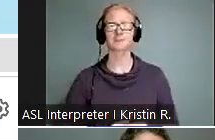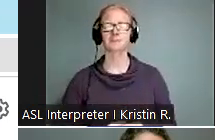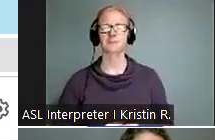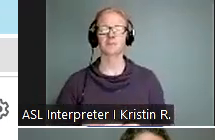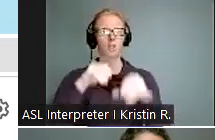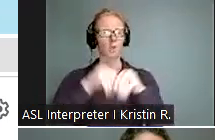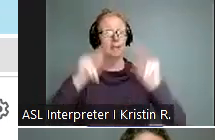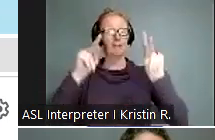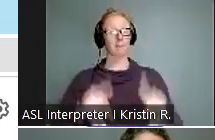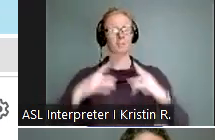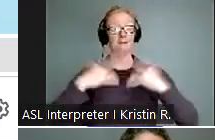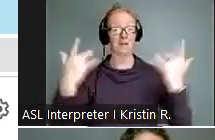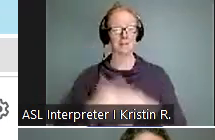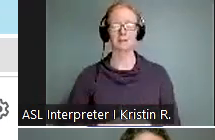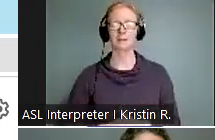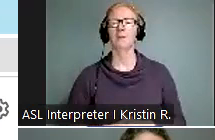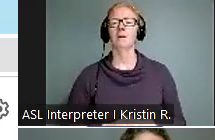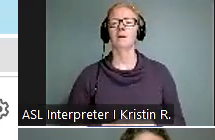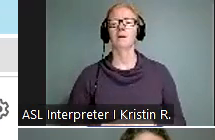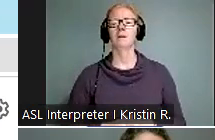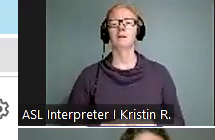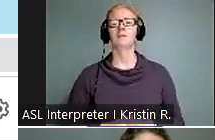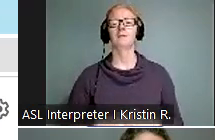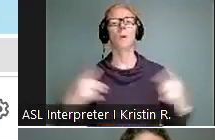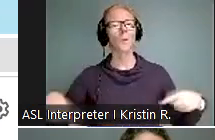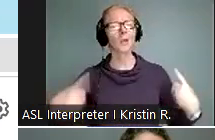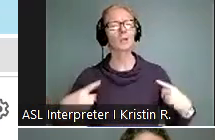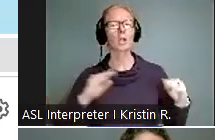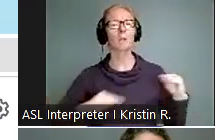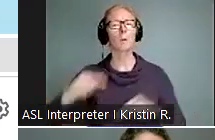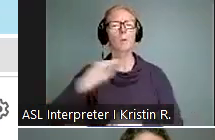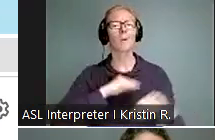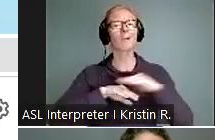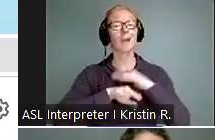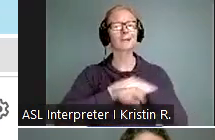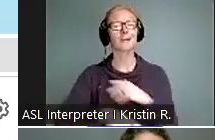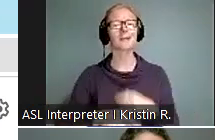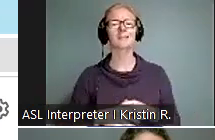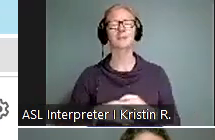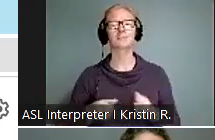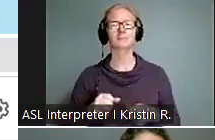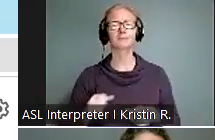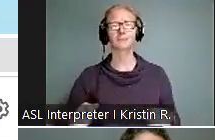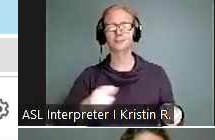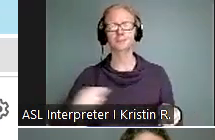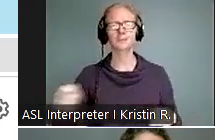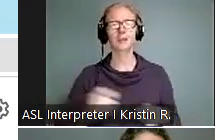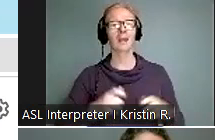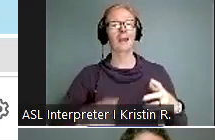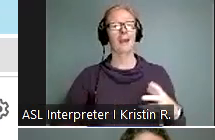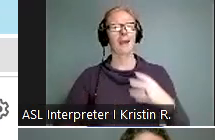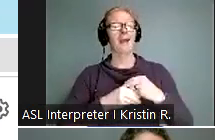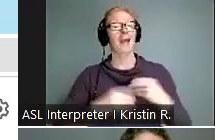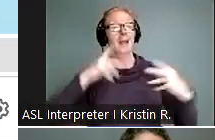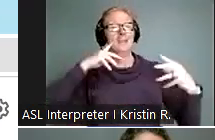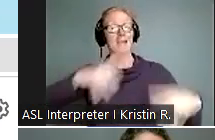in-person events, wheelchair and mobility device access, amplified sound, maybe you want a quiet